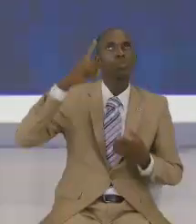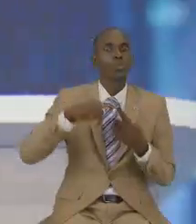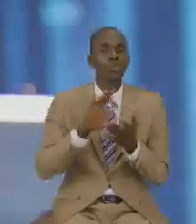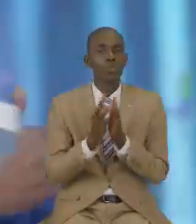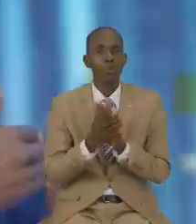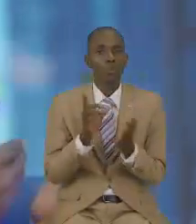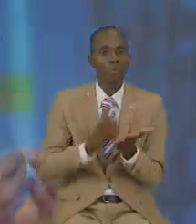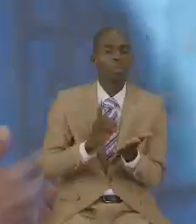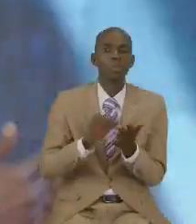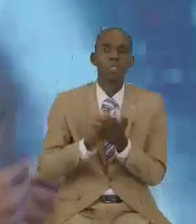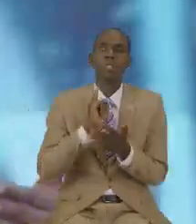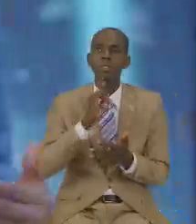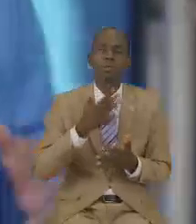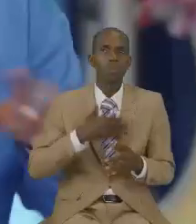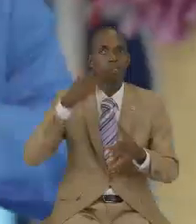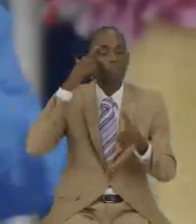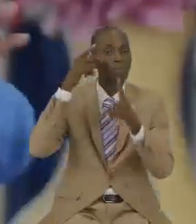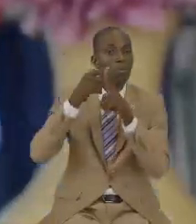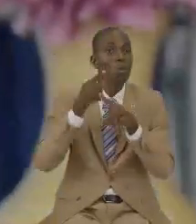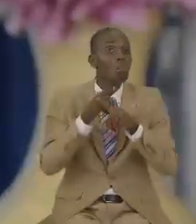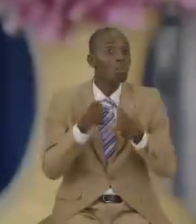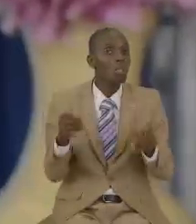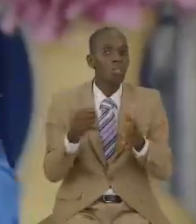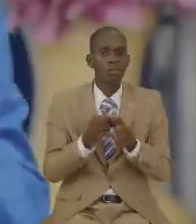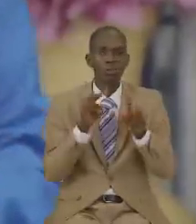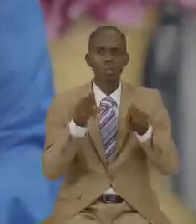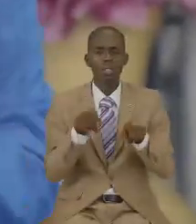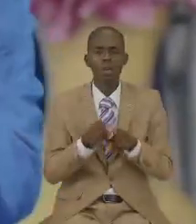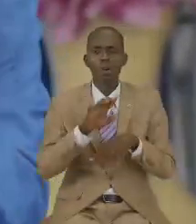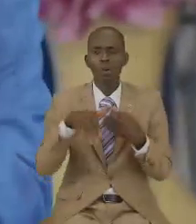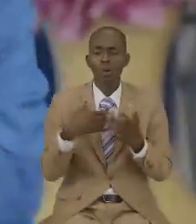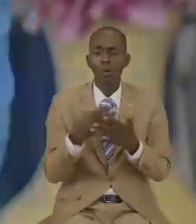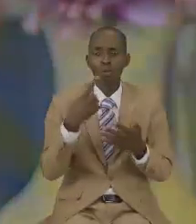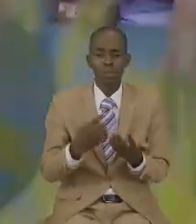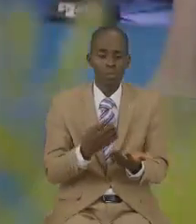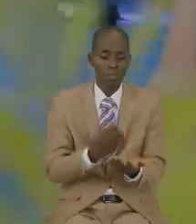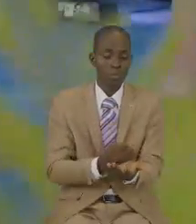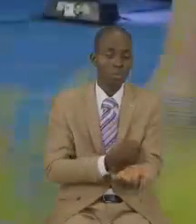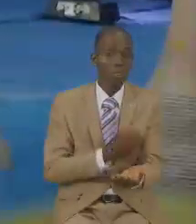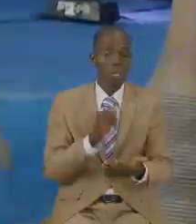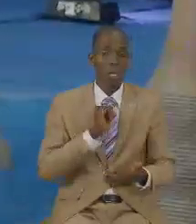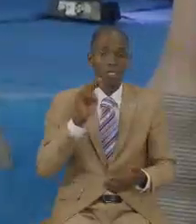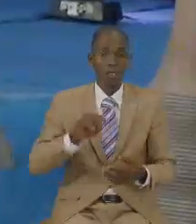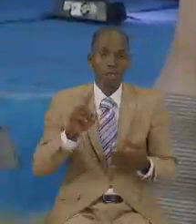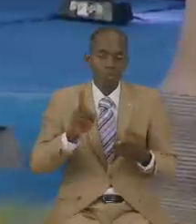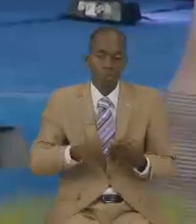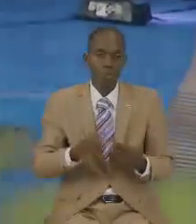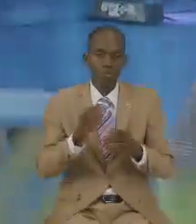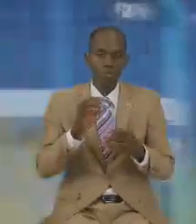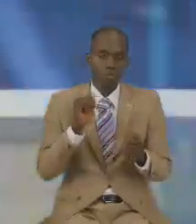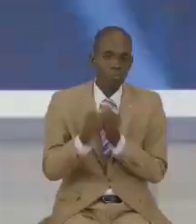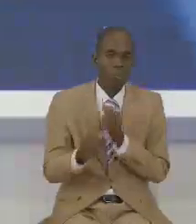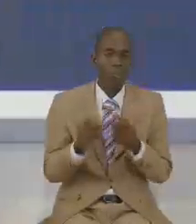my goal. But it looks like all the subjects I need to take so that I will go for the studies